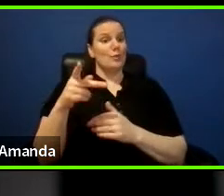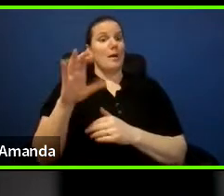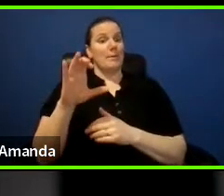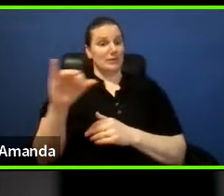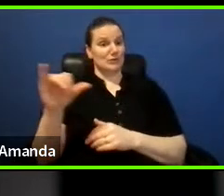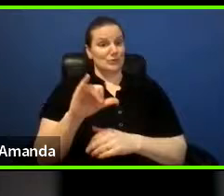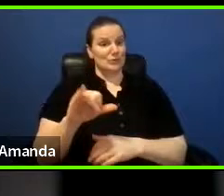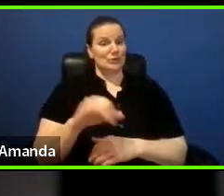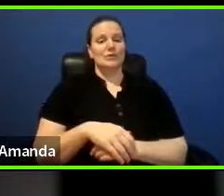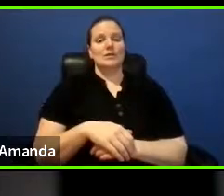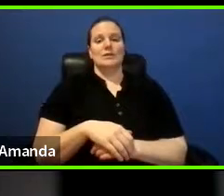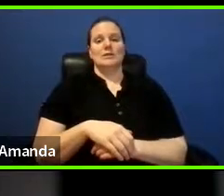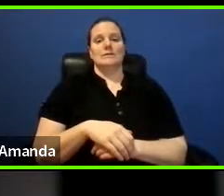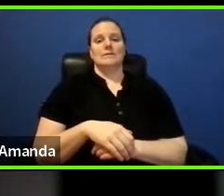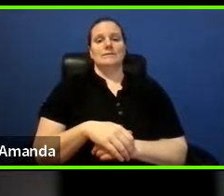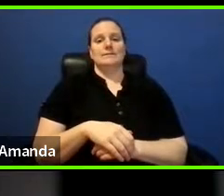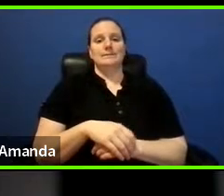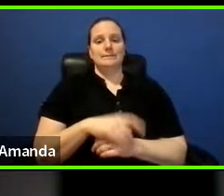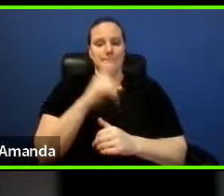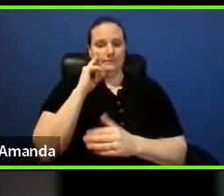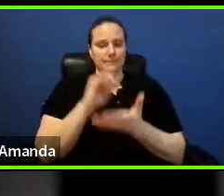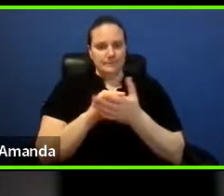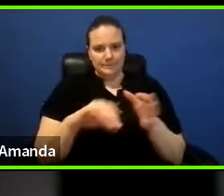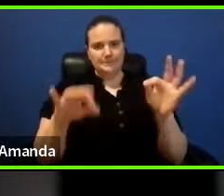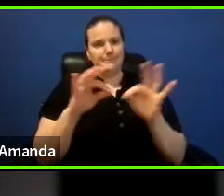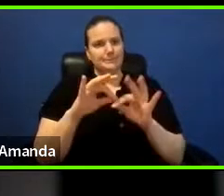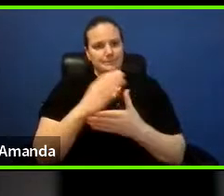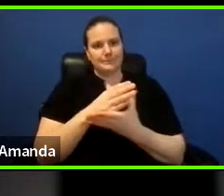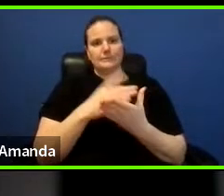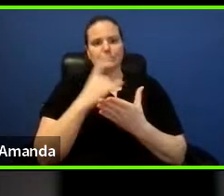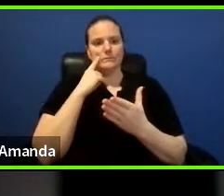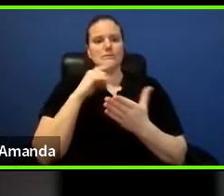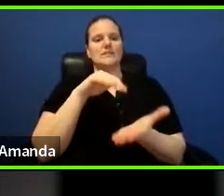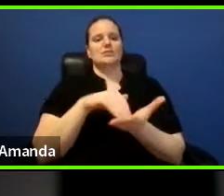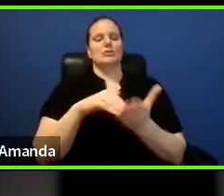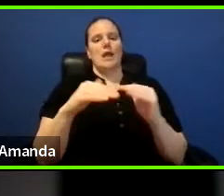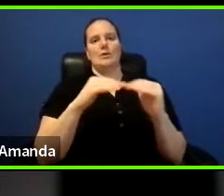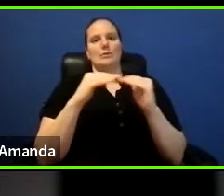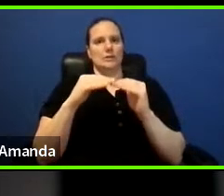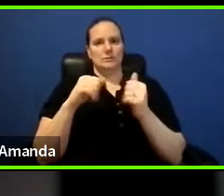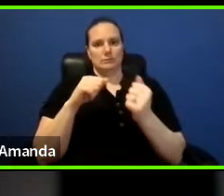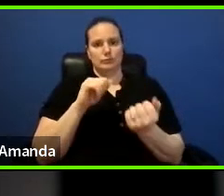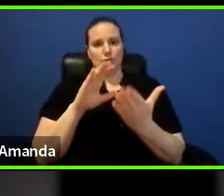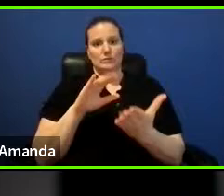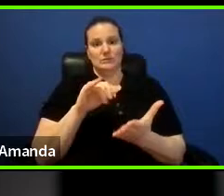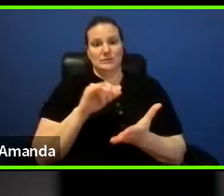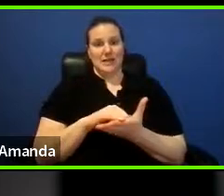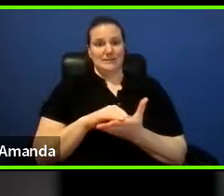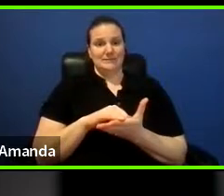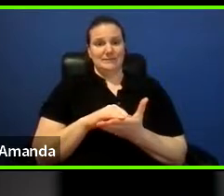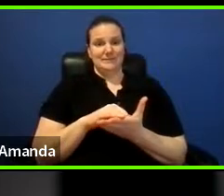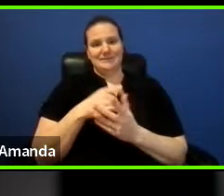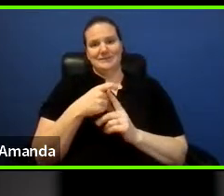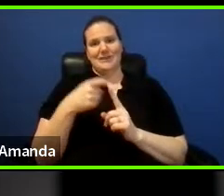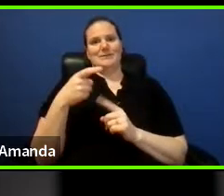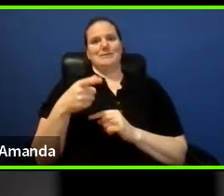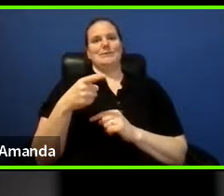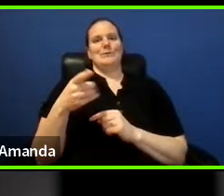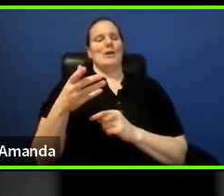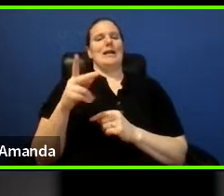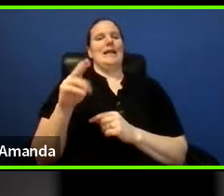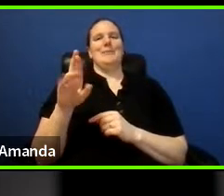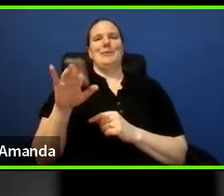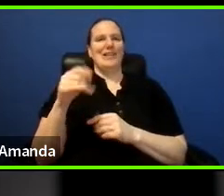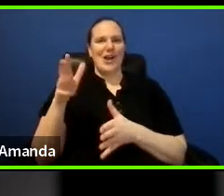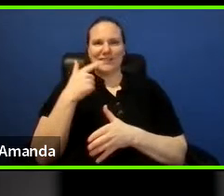I think that's a really important part of that centering equity approach. So just building on what Kimberly, you've already